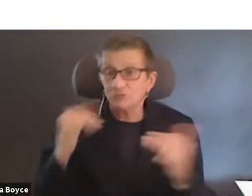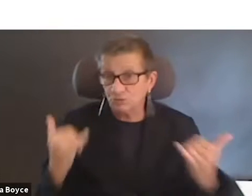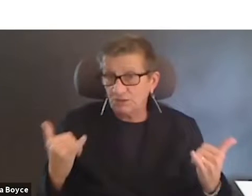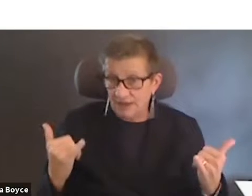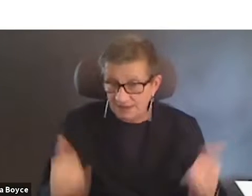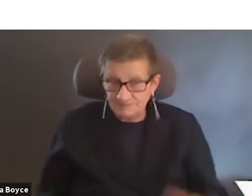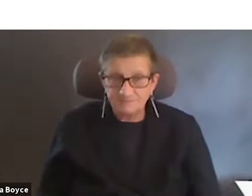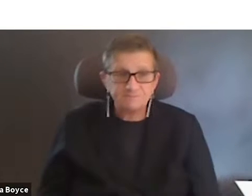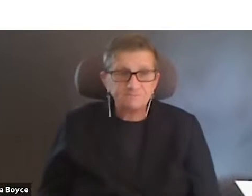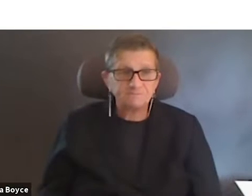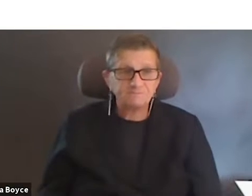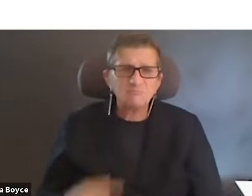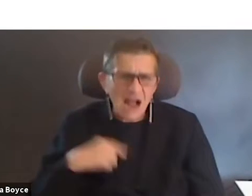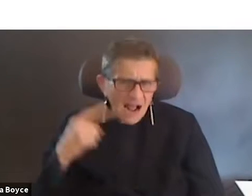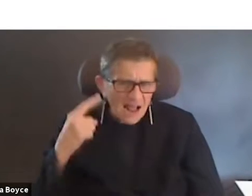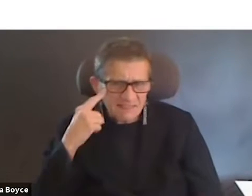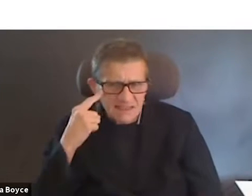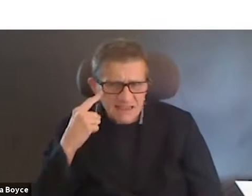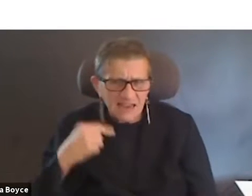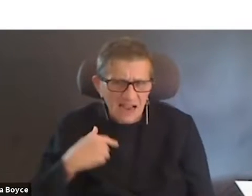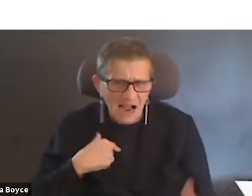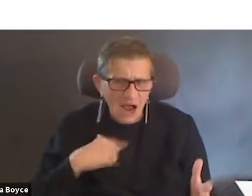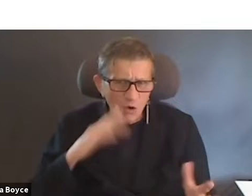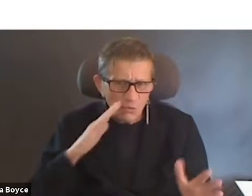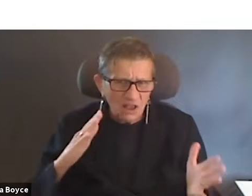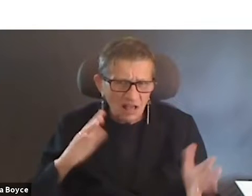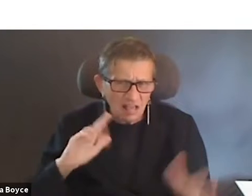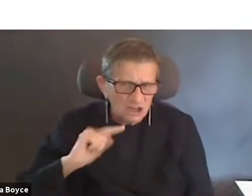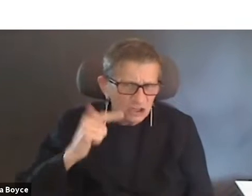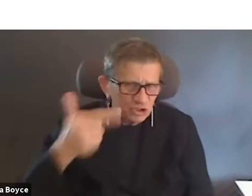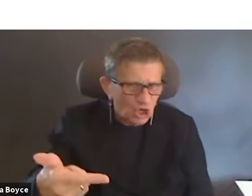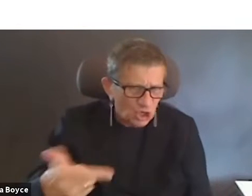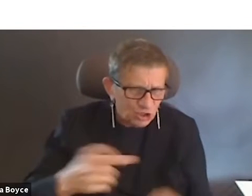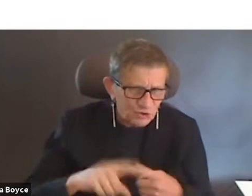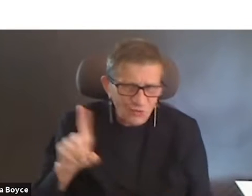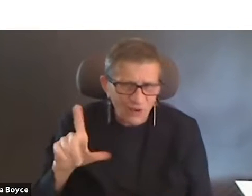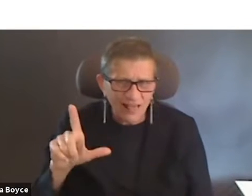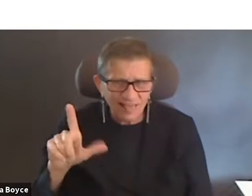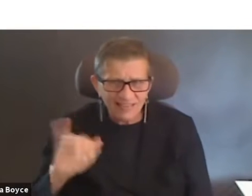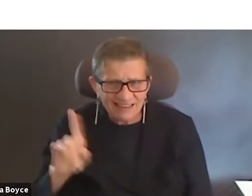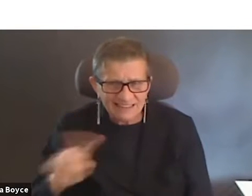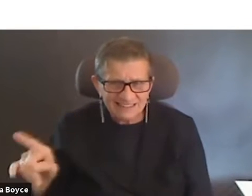I think that I now am going to turn it over to Liz.